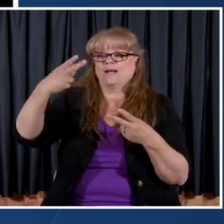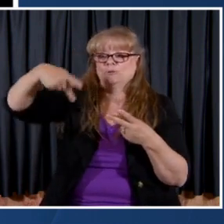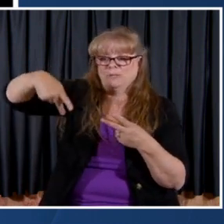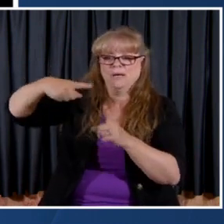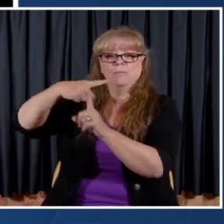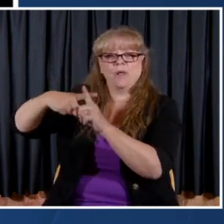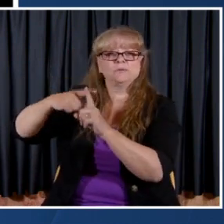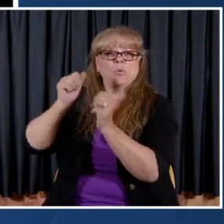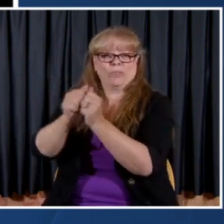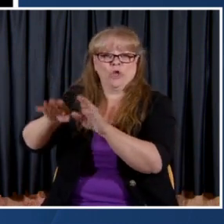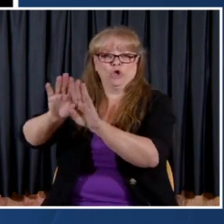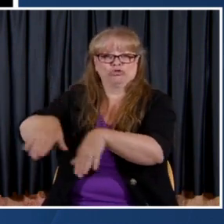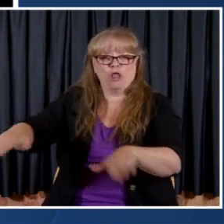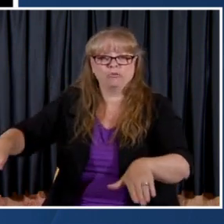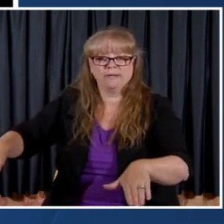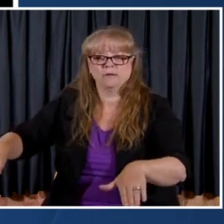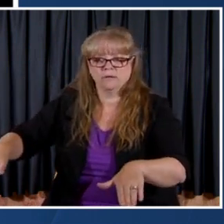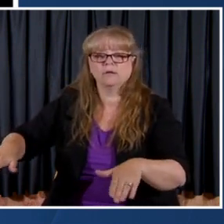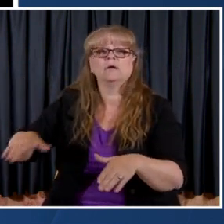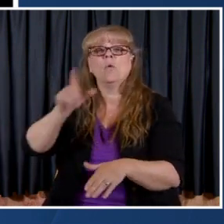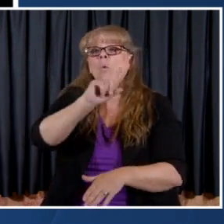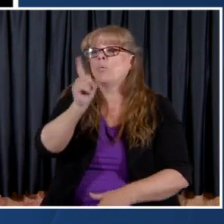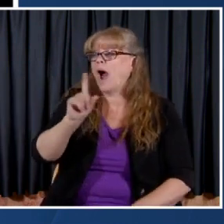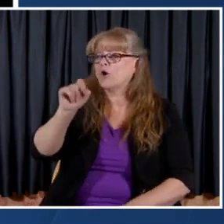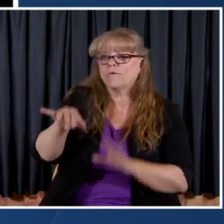co.gov/peak to find out if you're eligible, or call